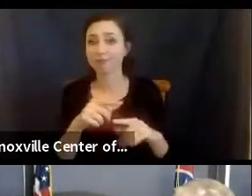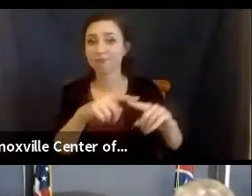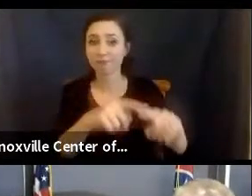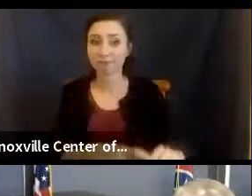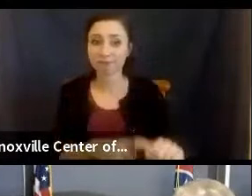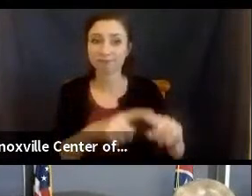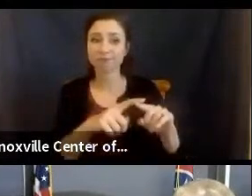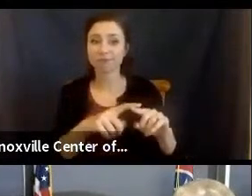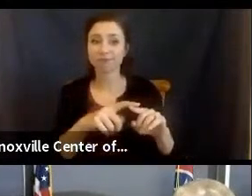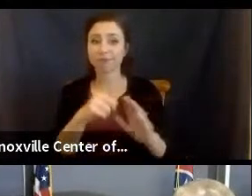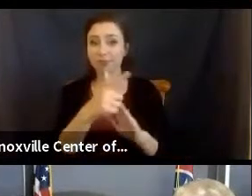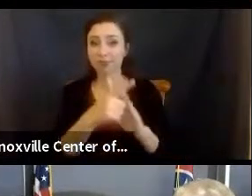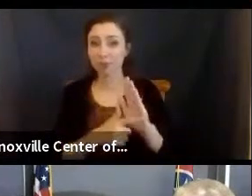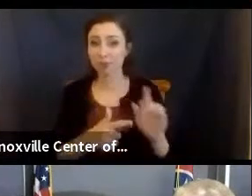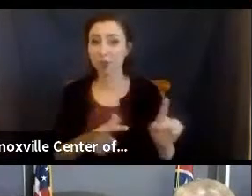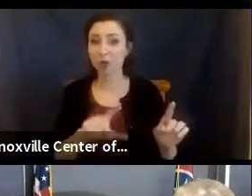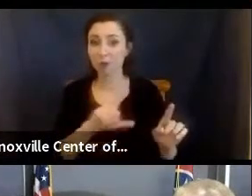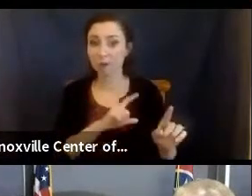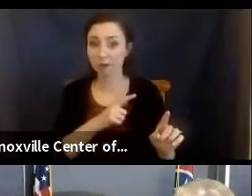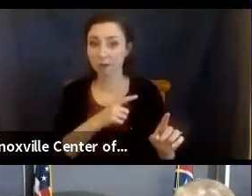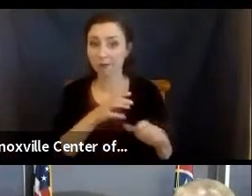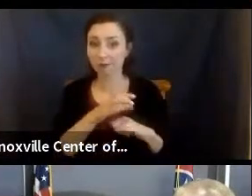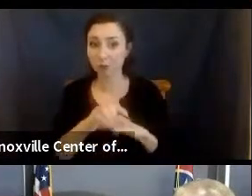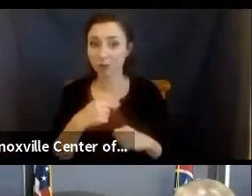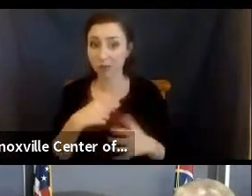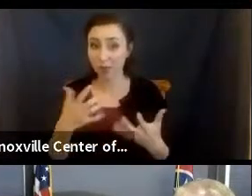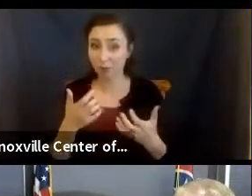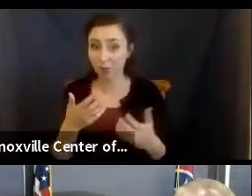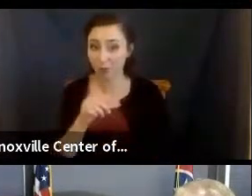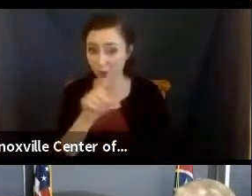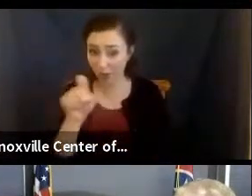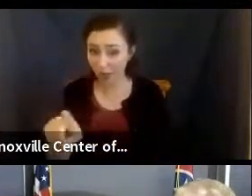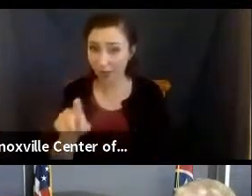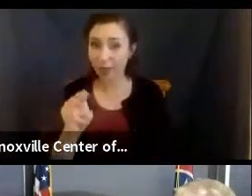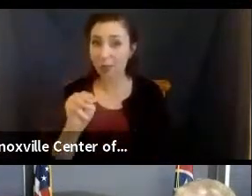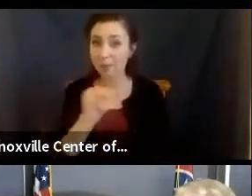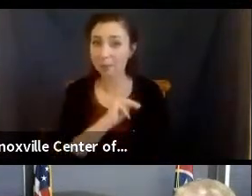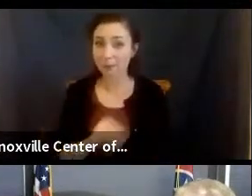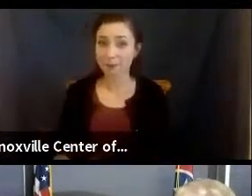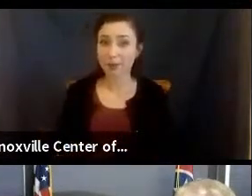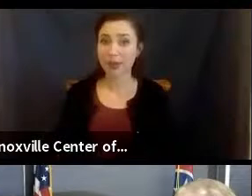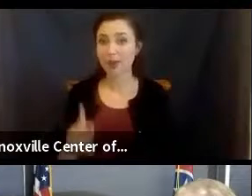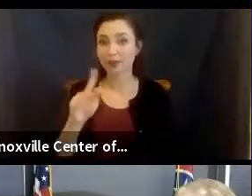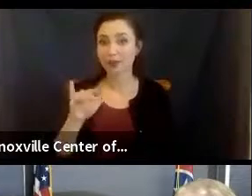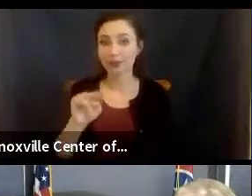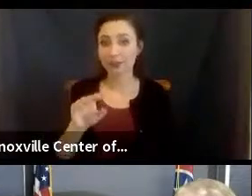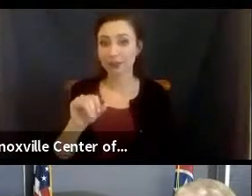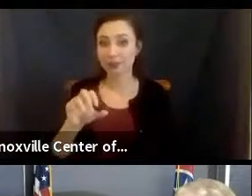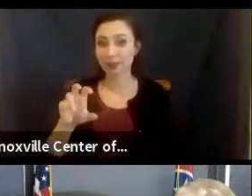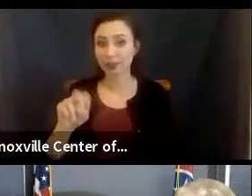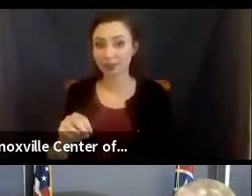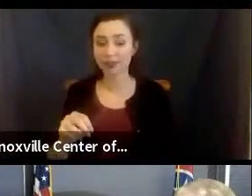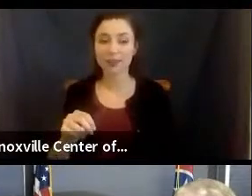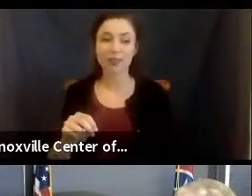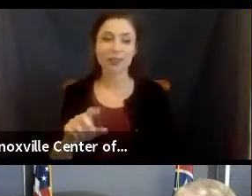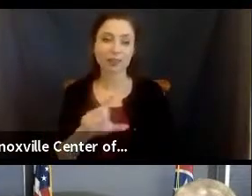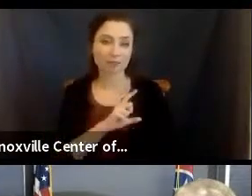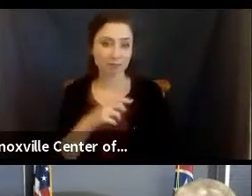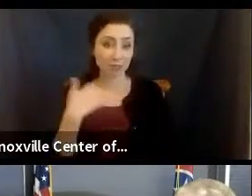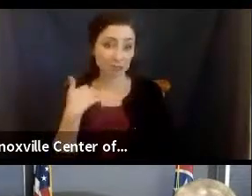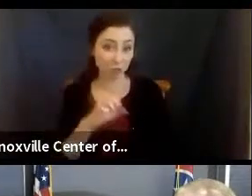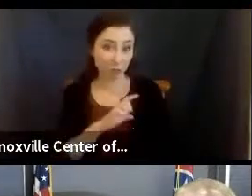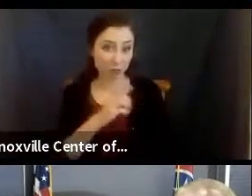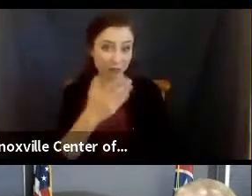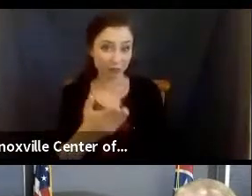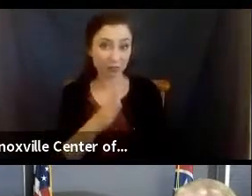enforcement, I would actually like to ask Mayor Kincannon and Chief of Police their perspective